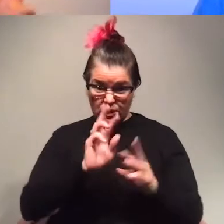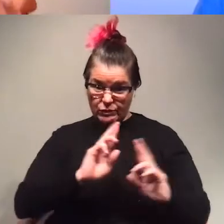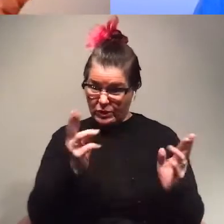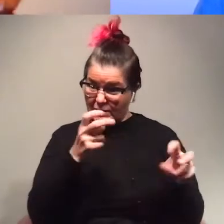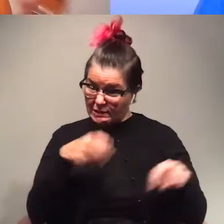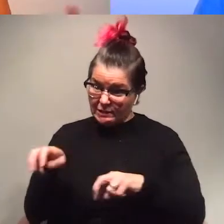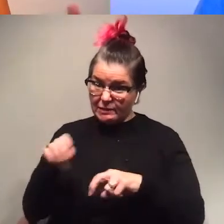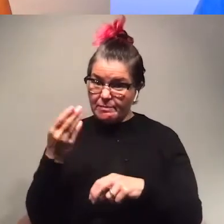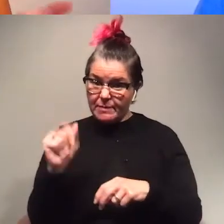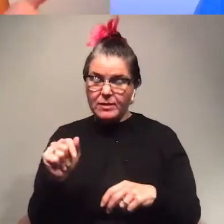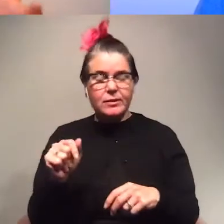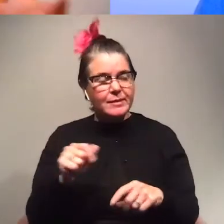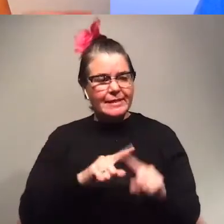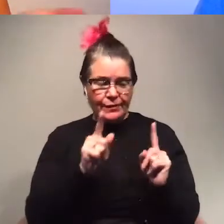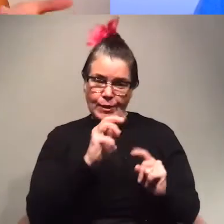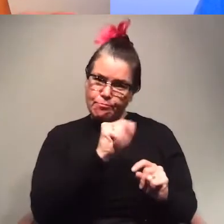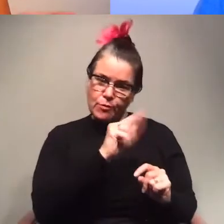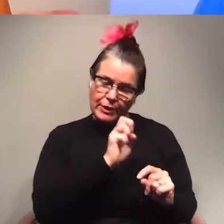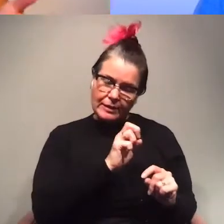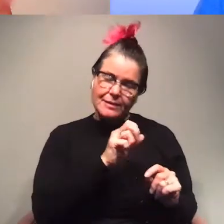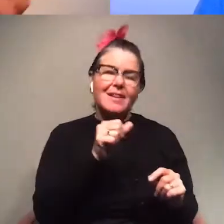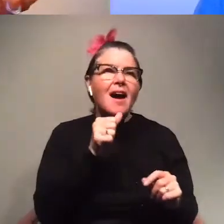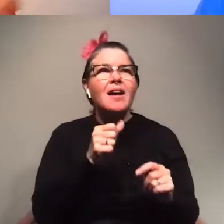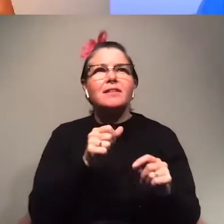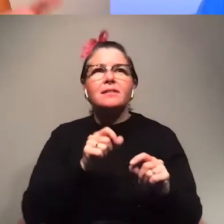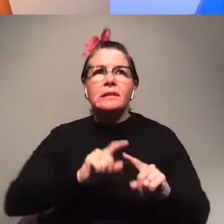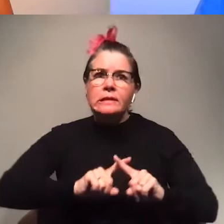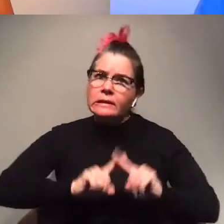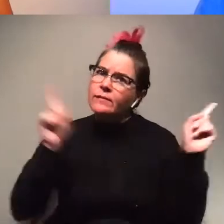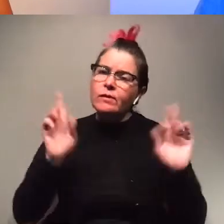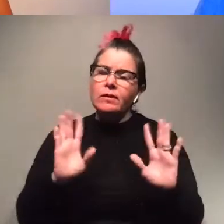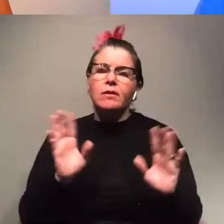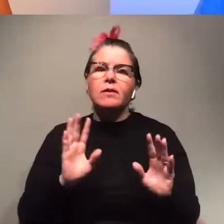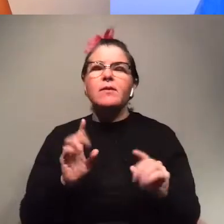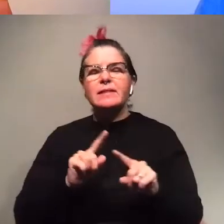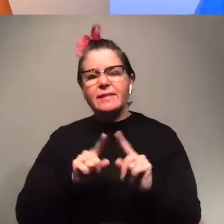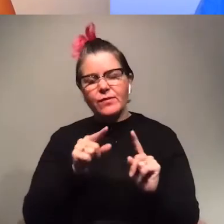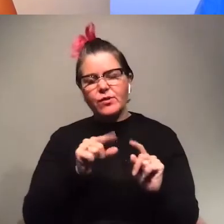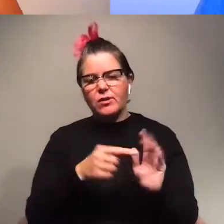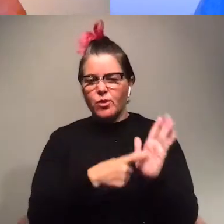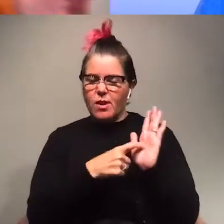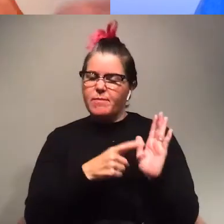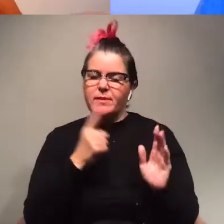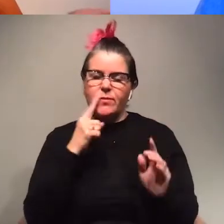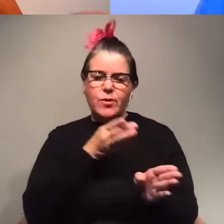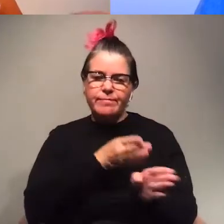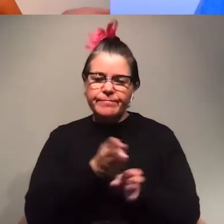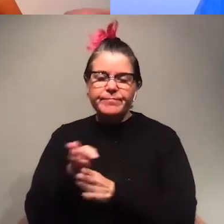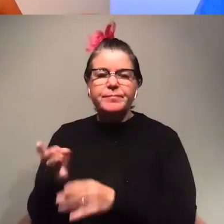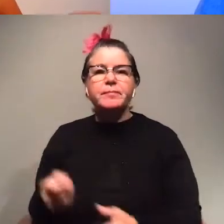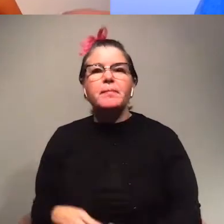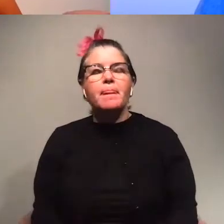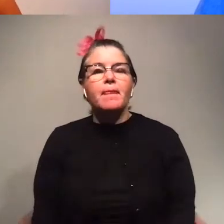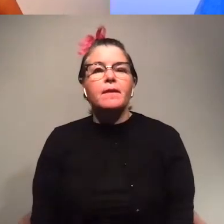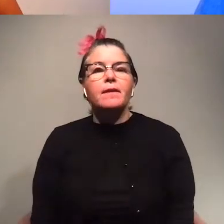different to do marine science. Well, not necessarily very different, but they have different qualifications required. So that's why I